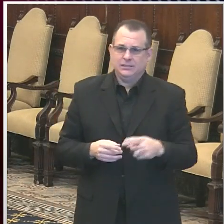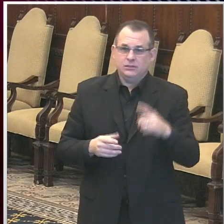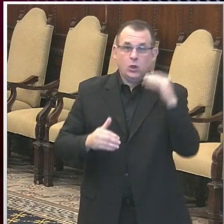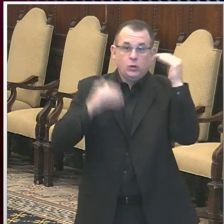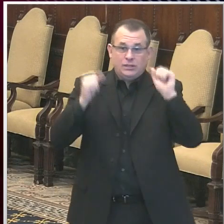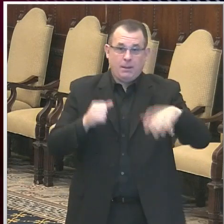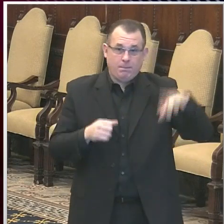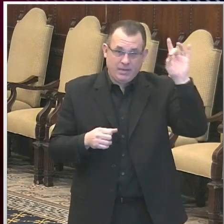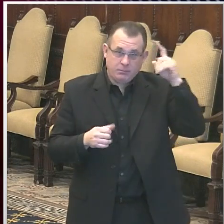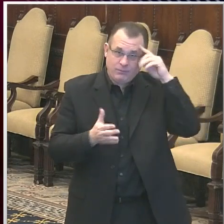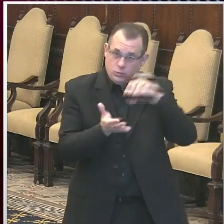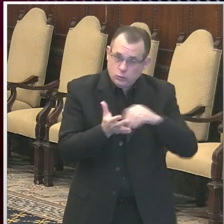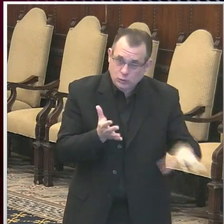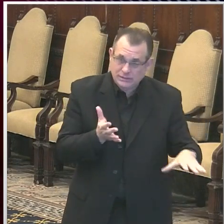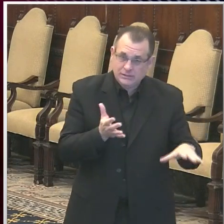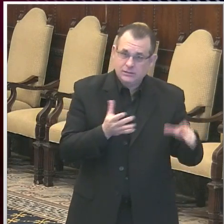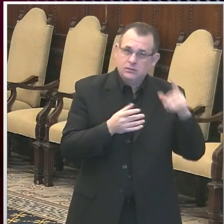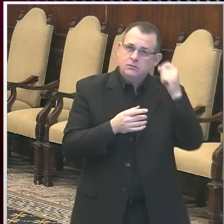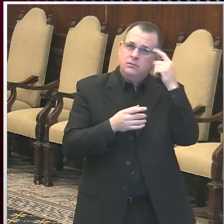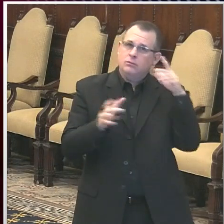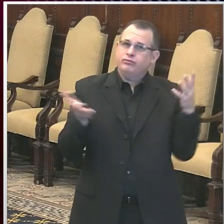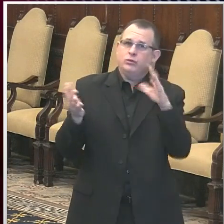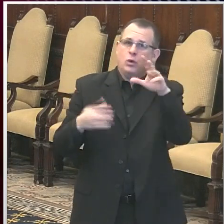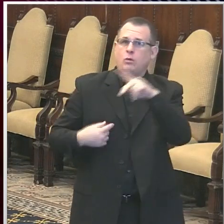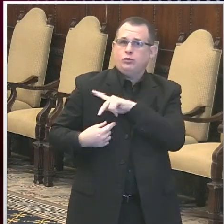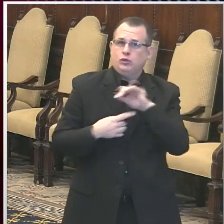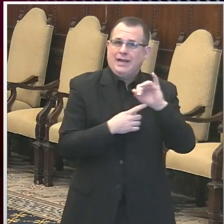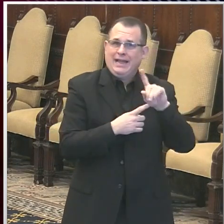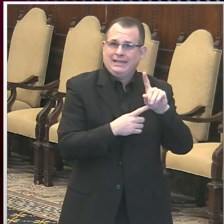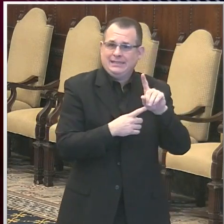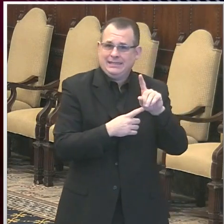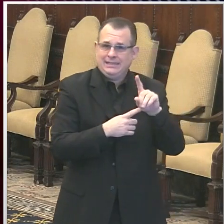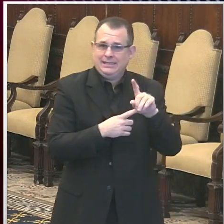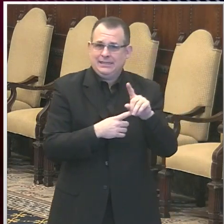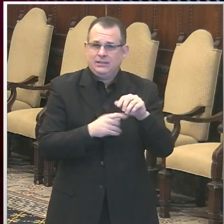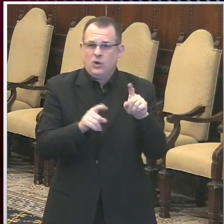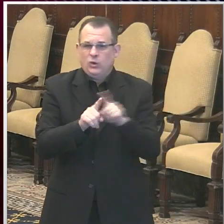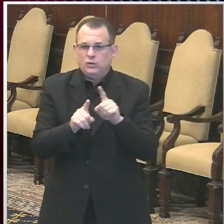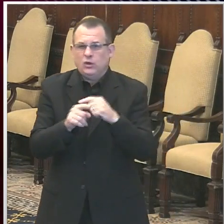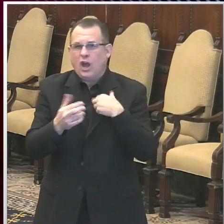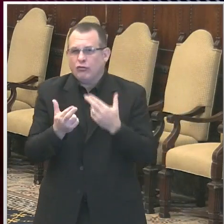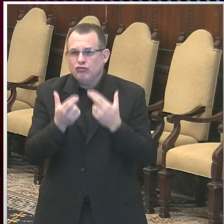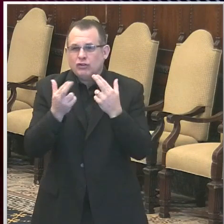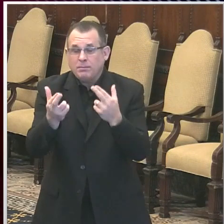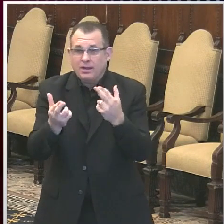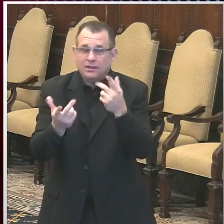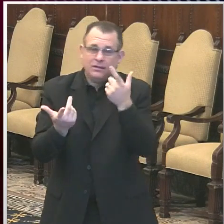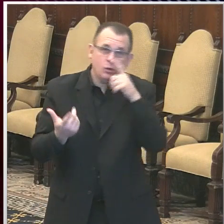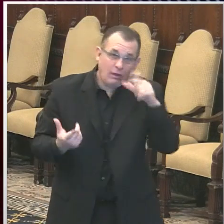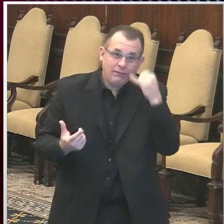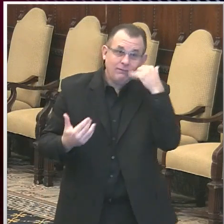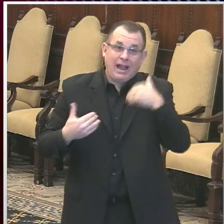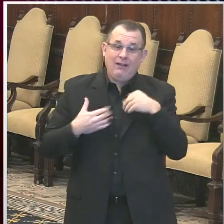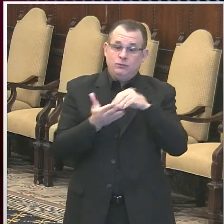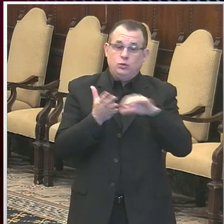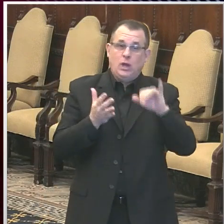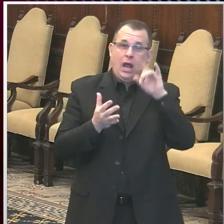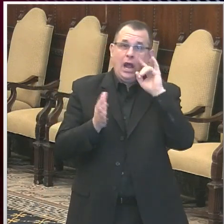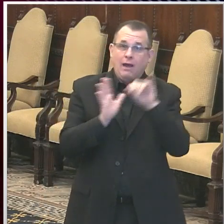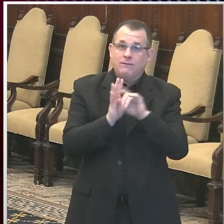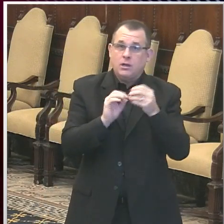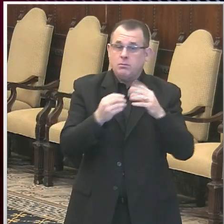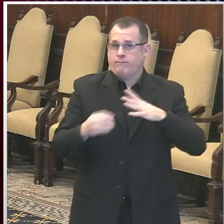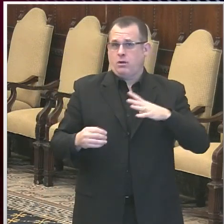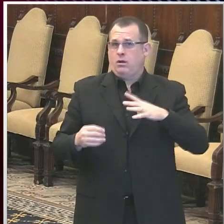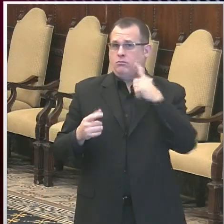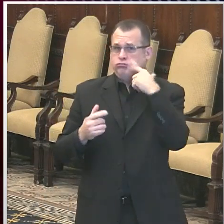some form of personal identification. It is also recommended, but not necessary, to have the student's identification number. High school students